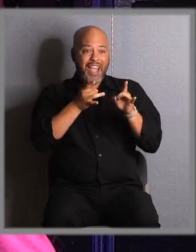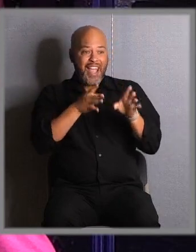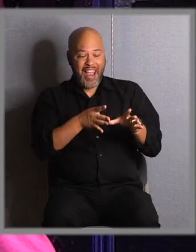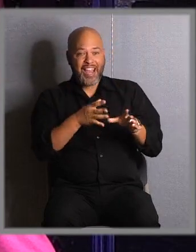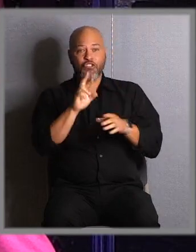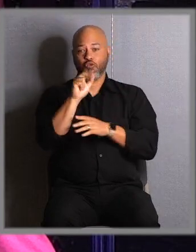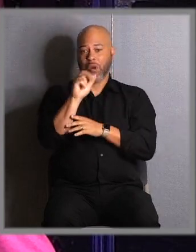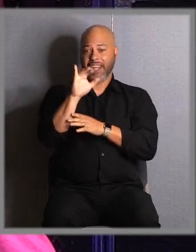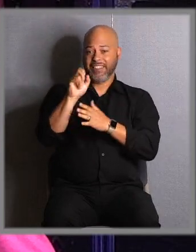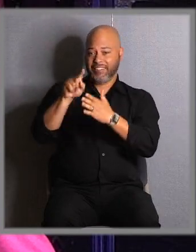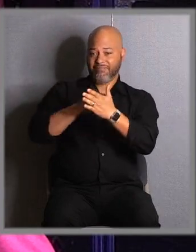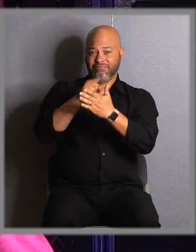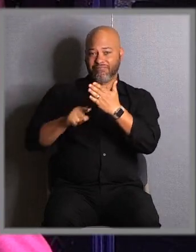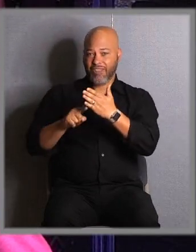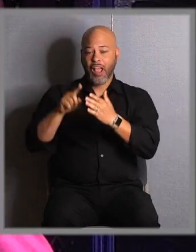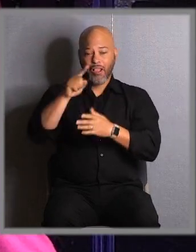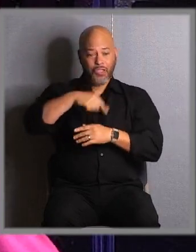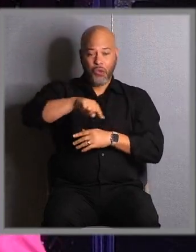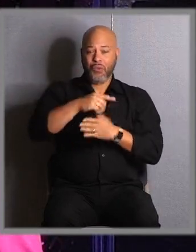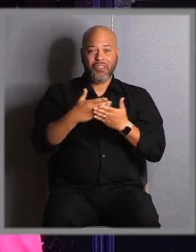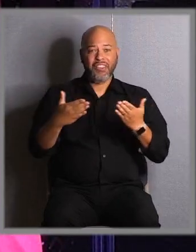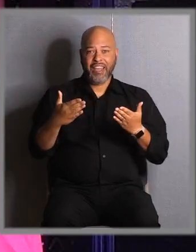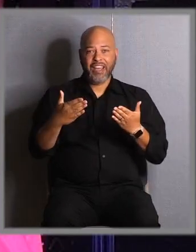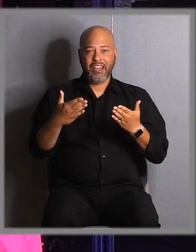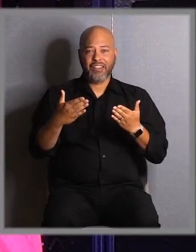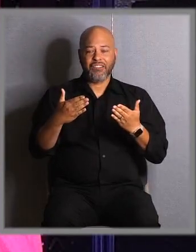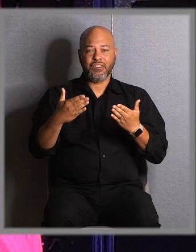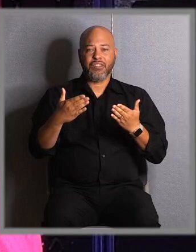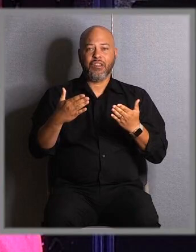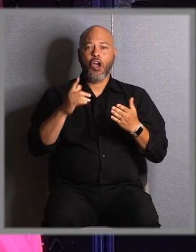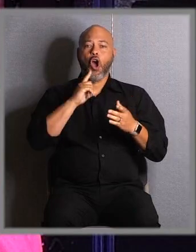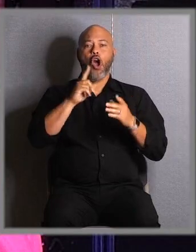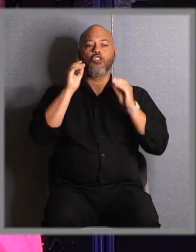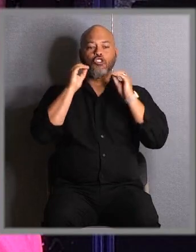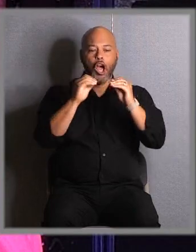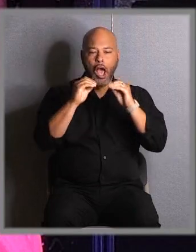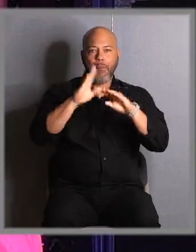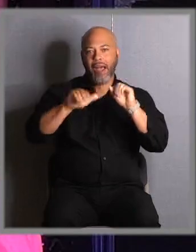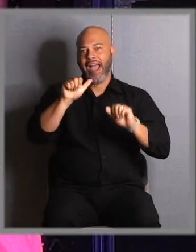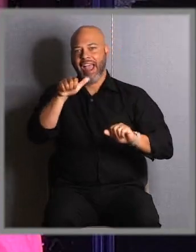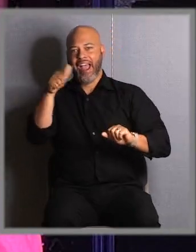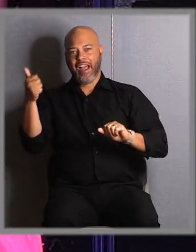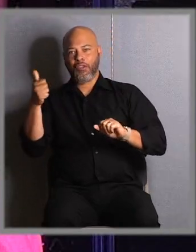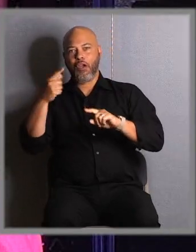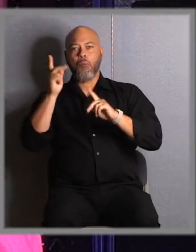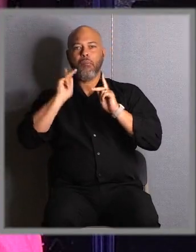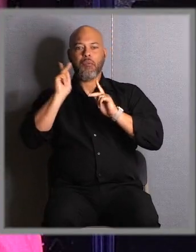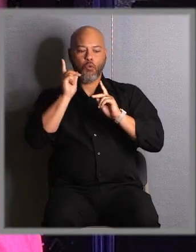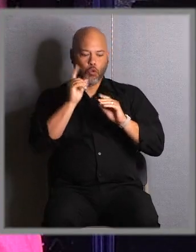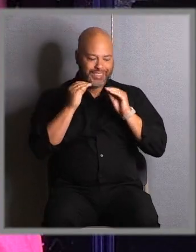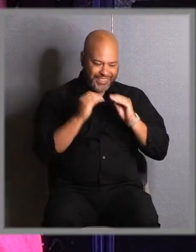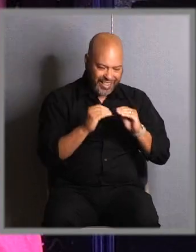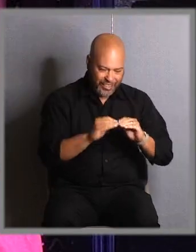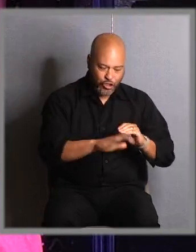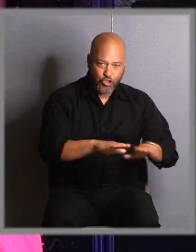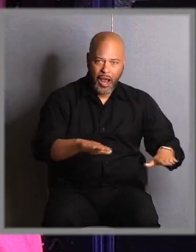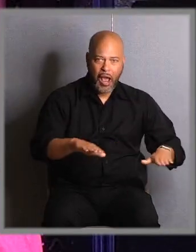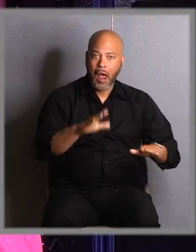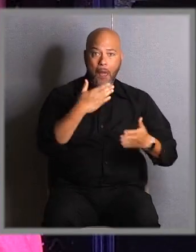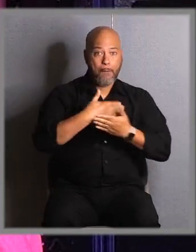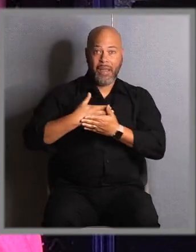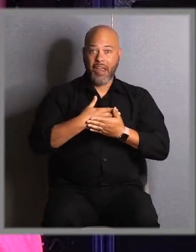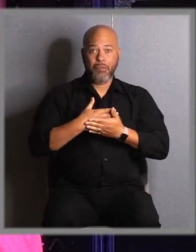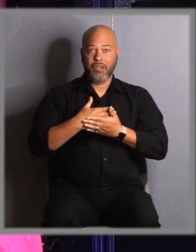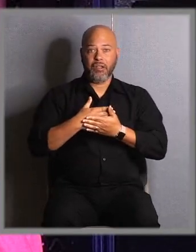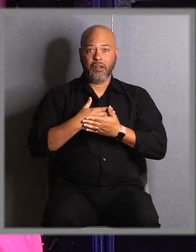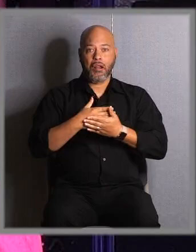racism, those things are being taught. From a baby does not know what. Only one